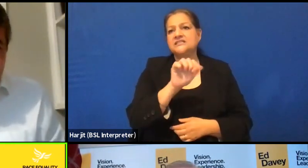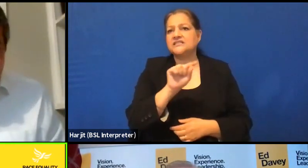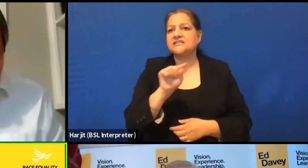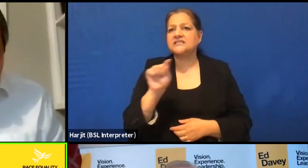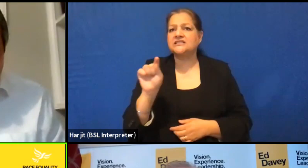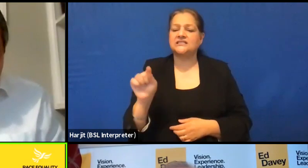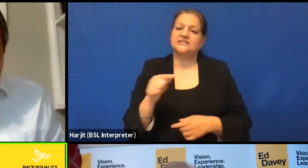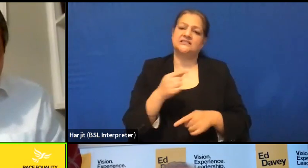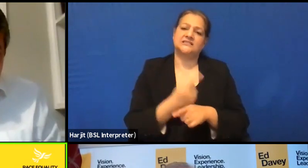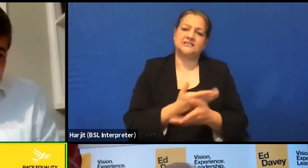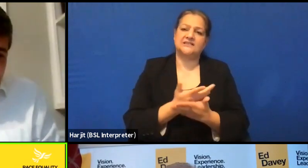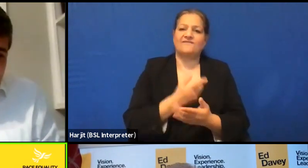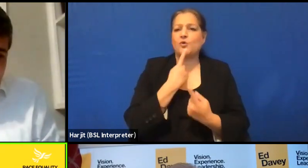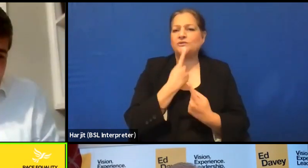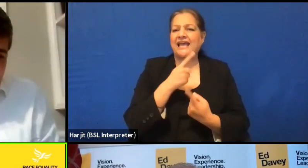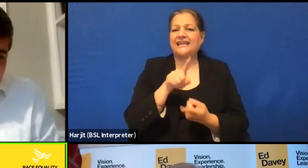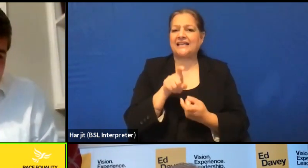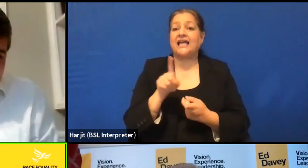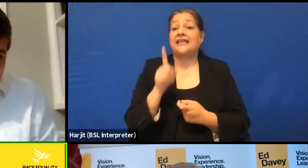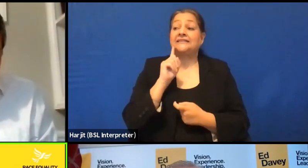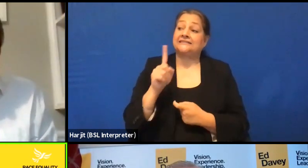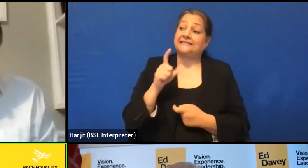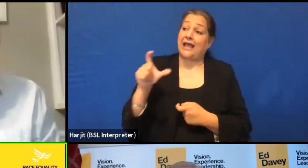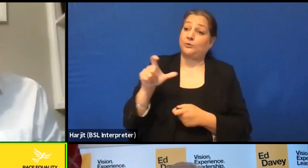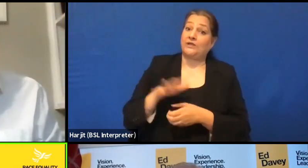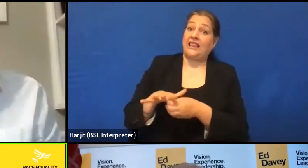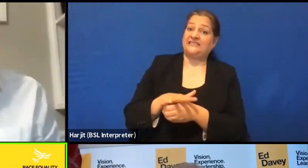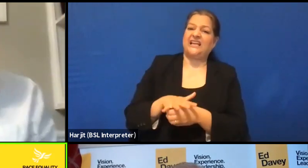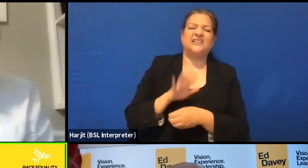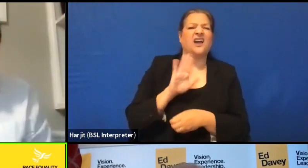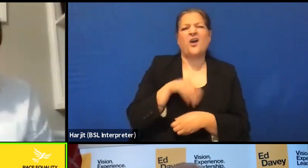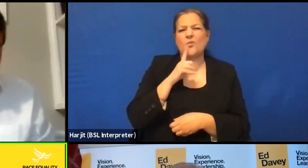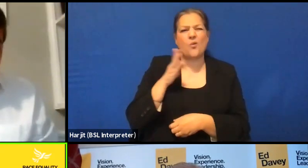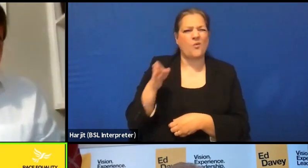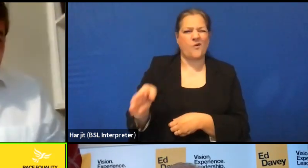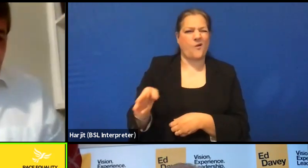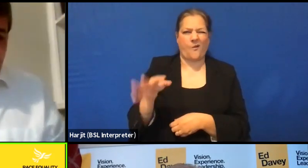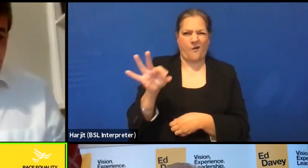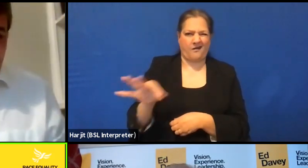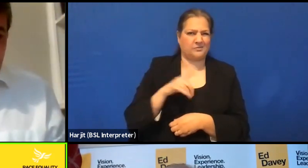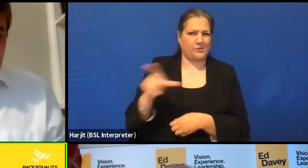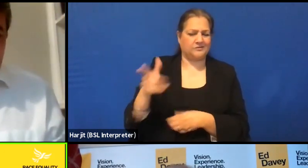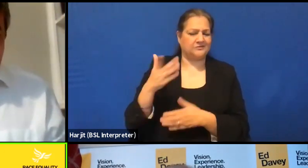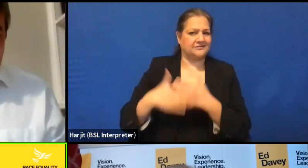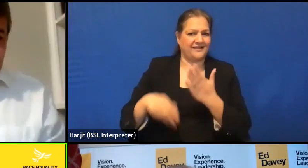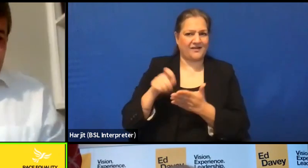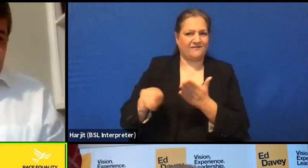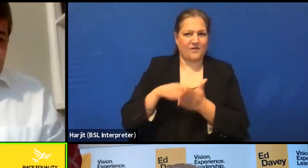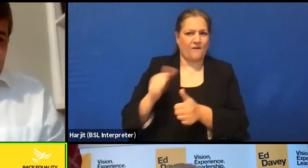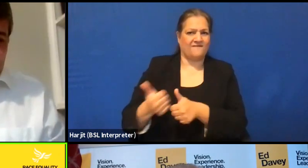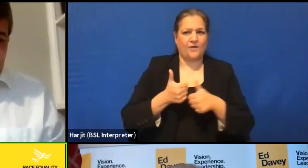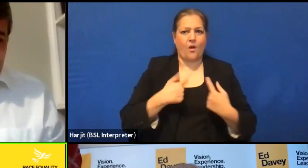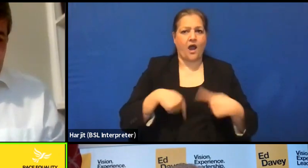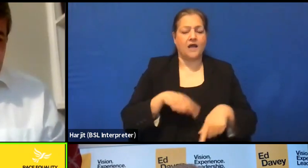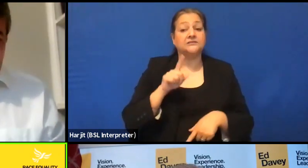and you say, oh no, we're not going to go there because they never vote for us. And it happens to be a council estate where there might be an